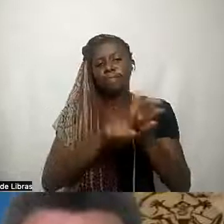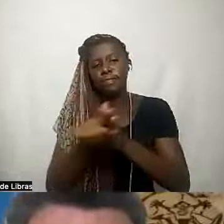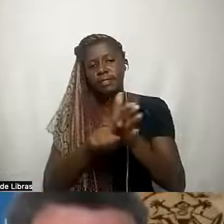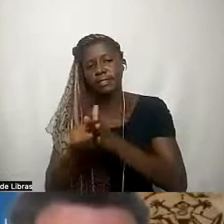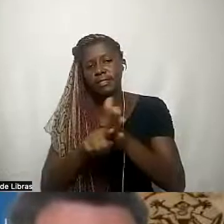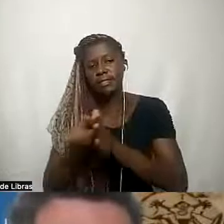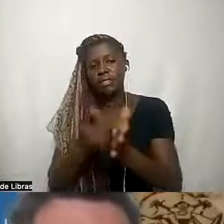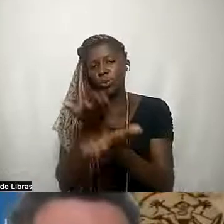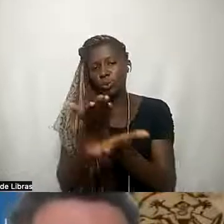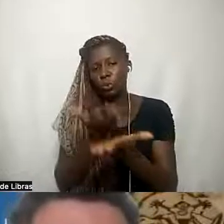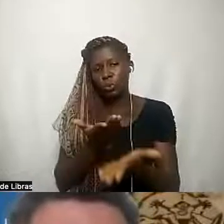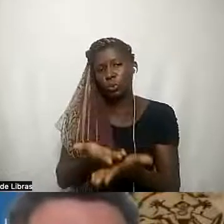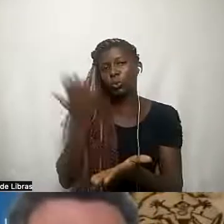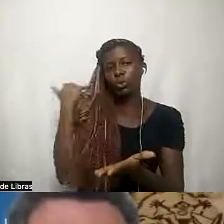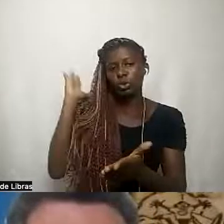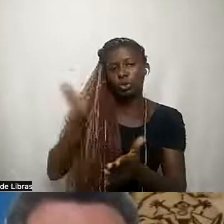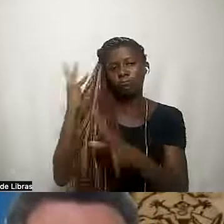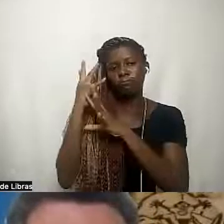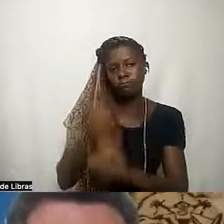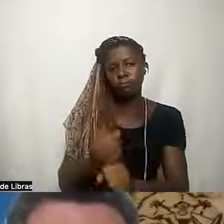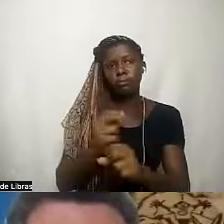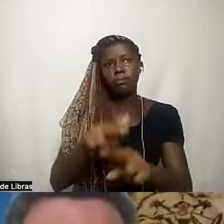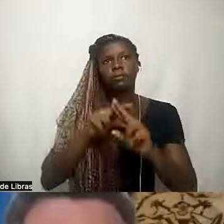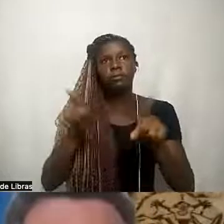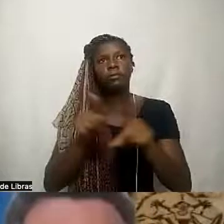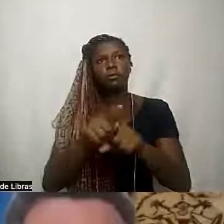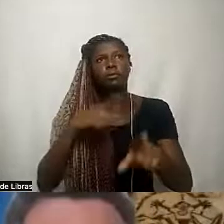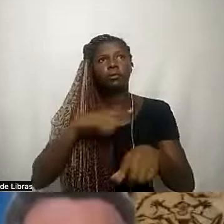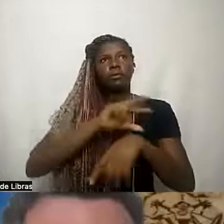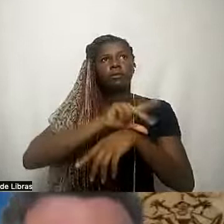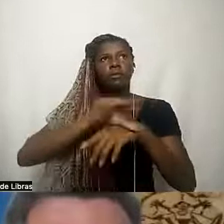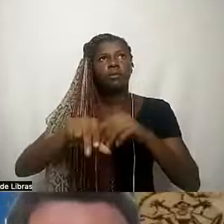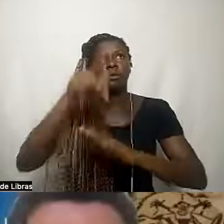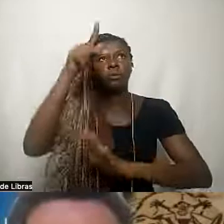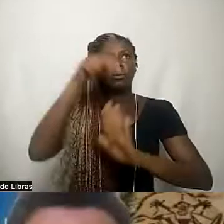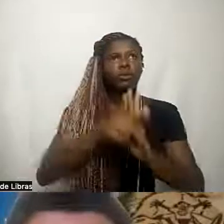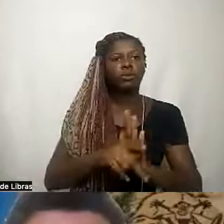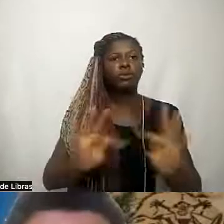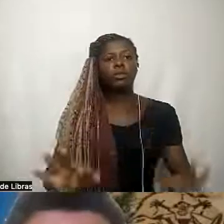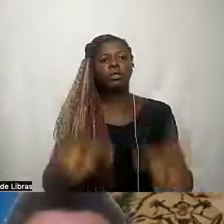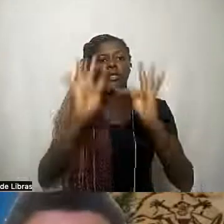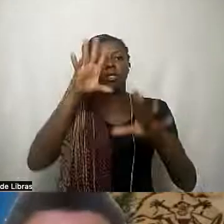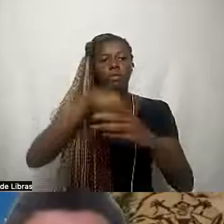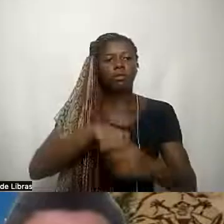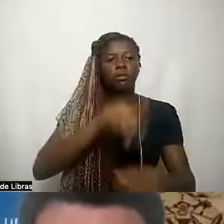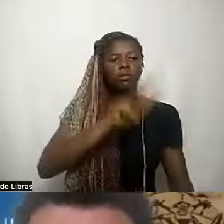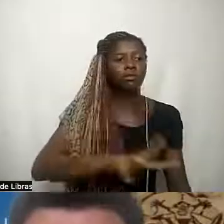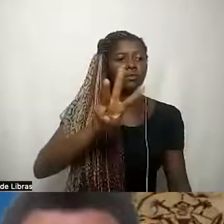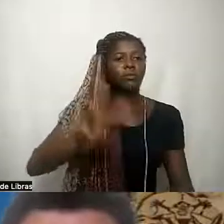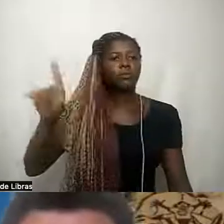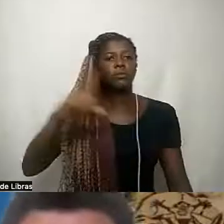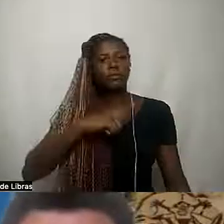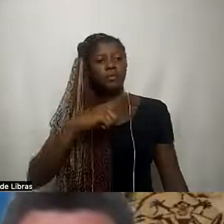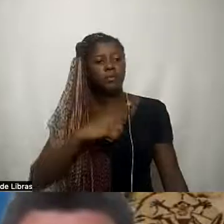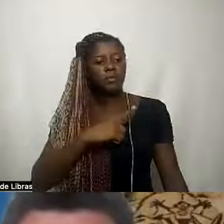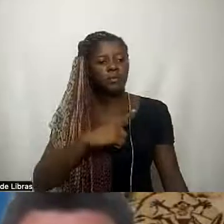all of the studies made by the projects. We also have technical projects that are on our